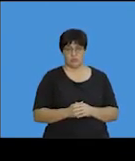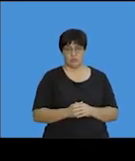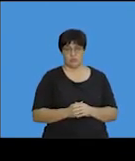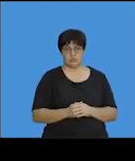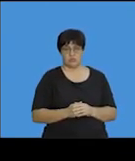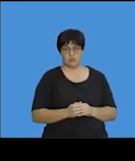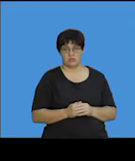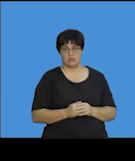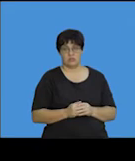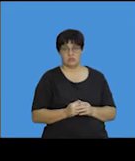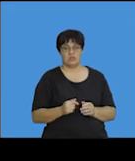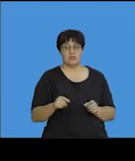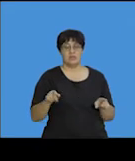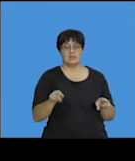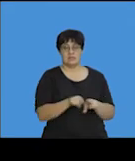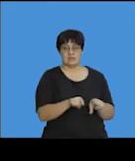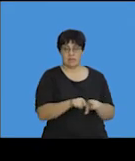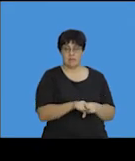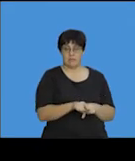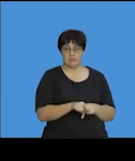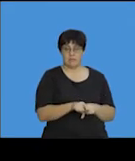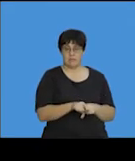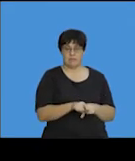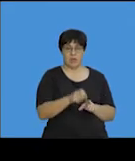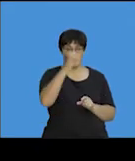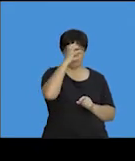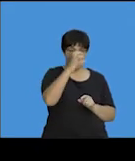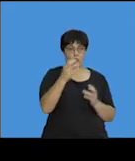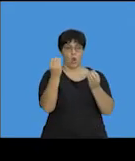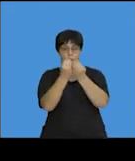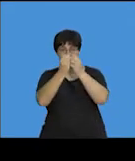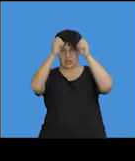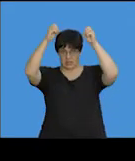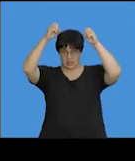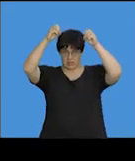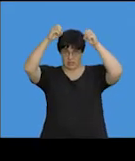hit the ground at the same time.